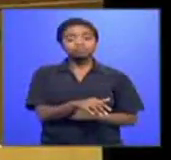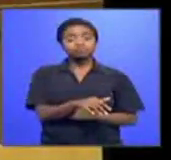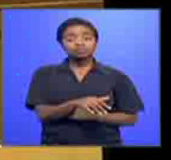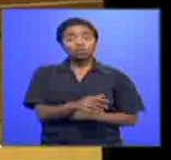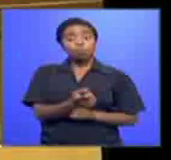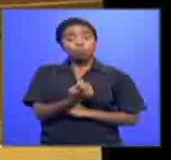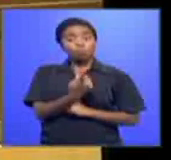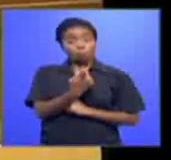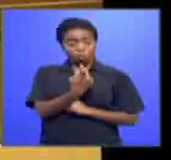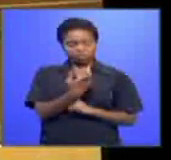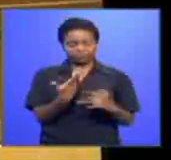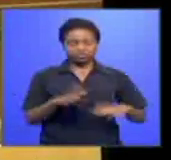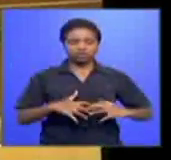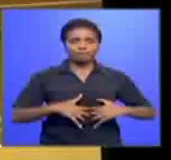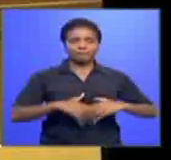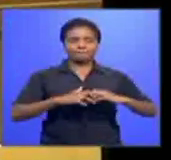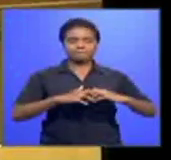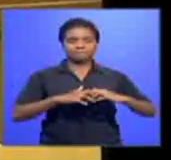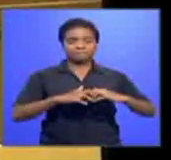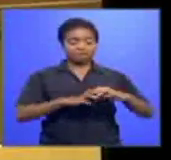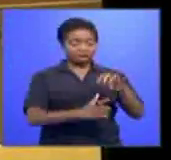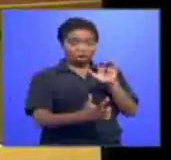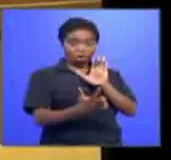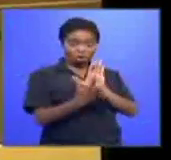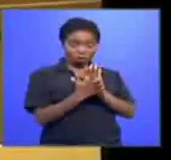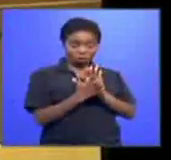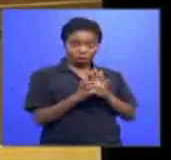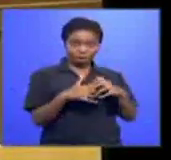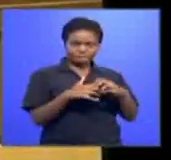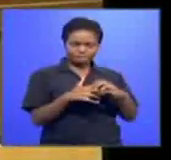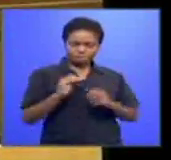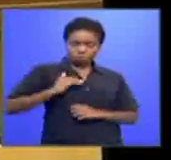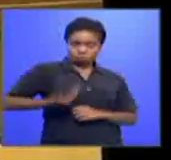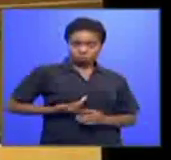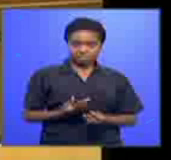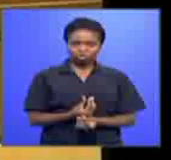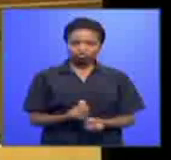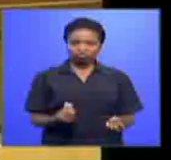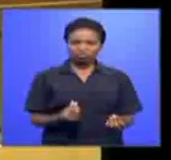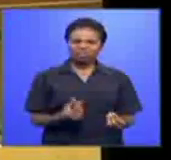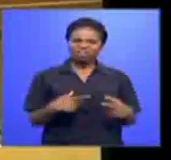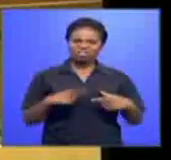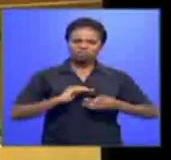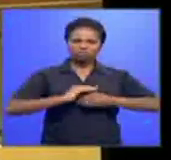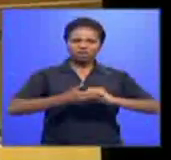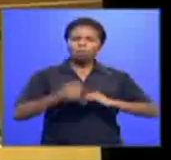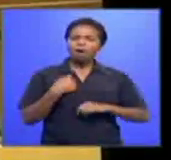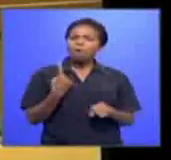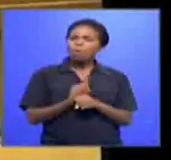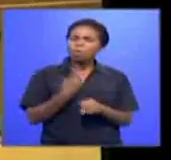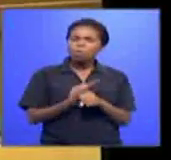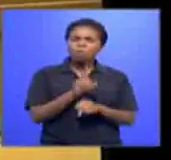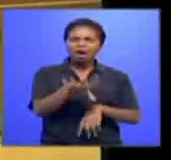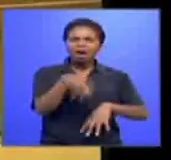Once implemented, the law will assist women and children who are often